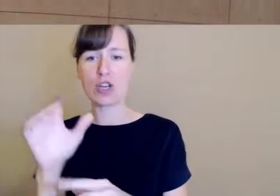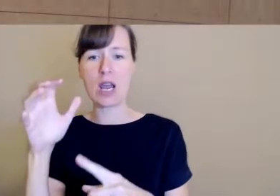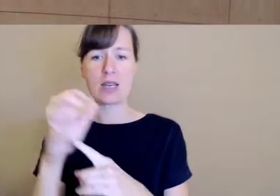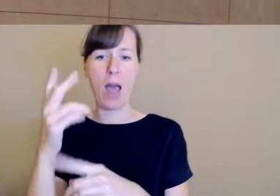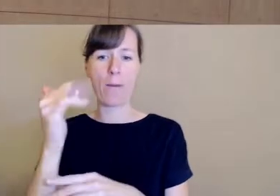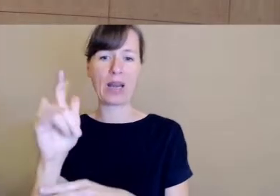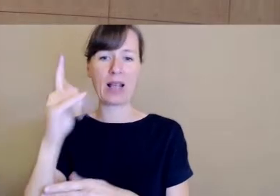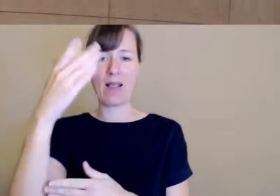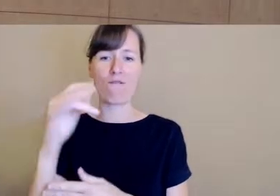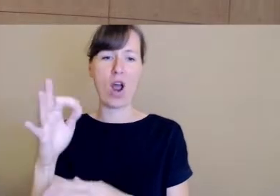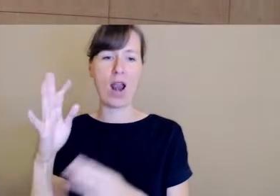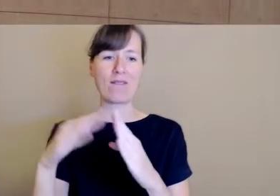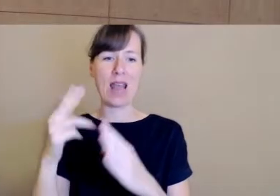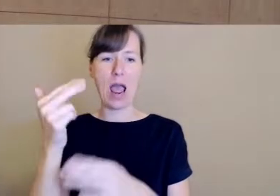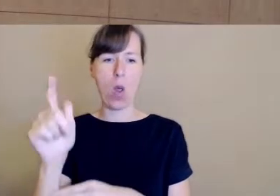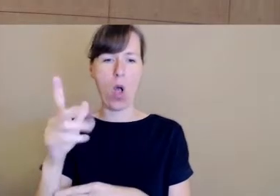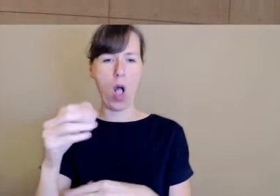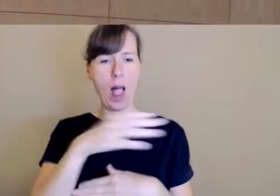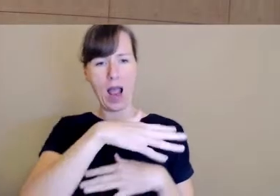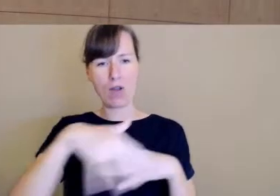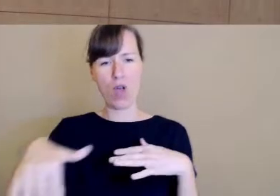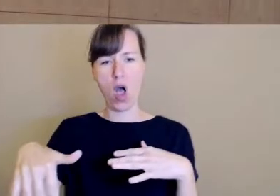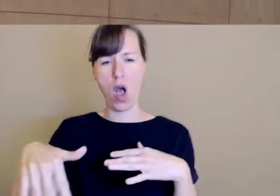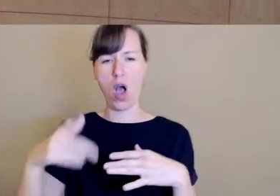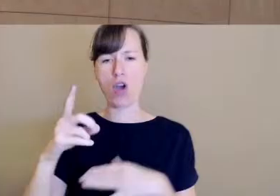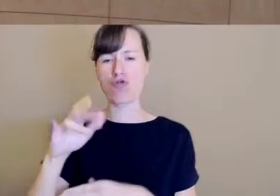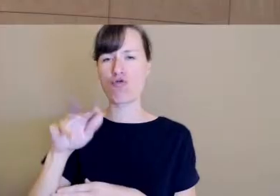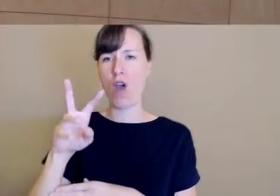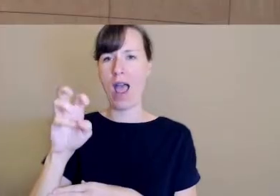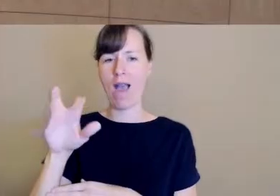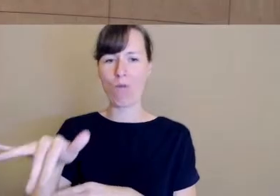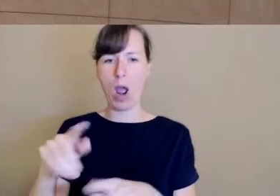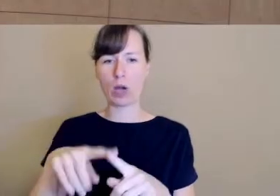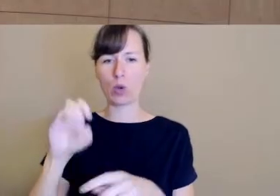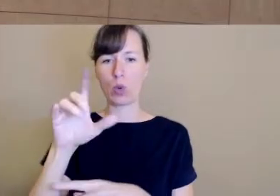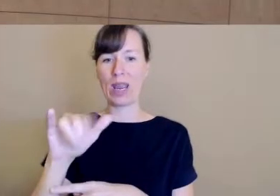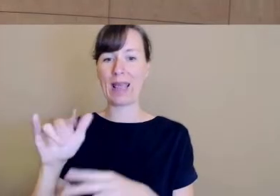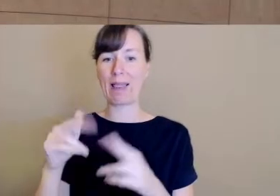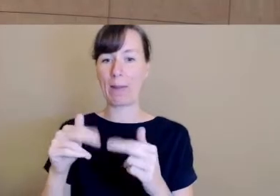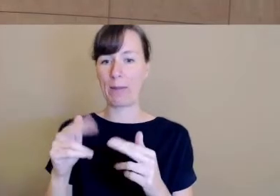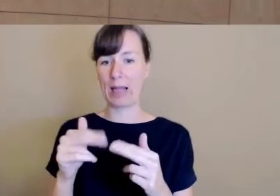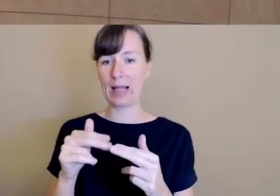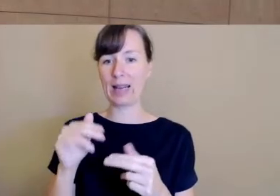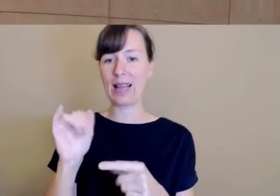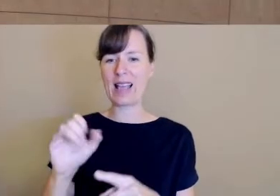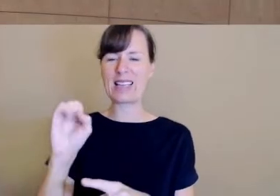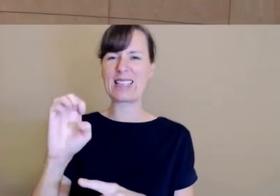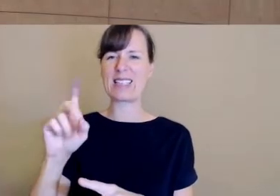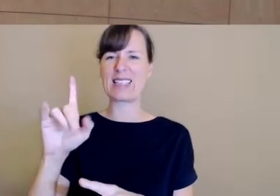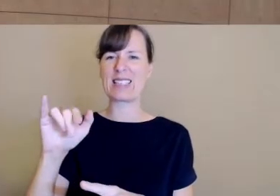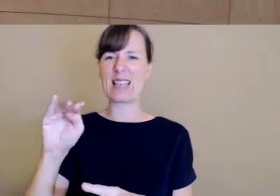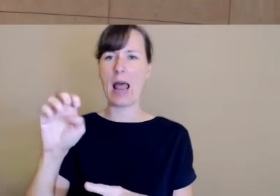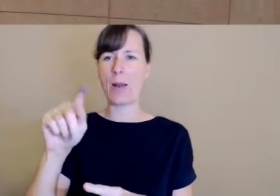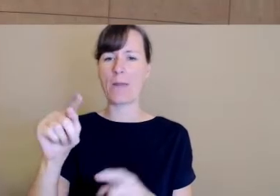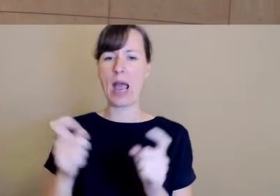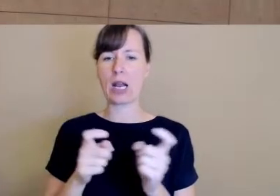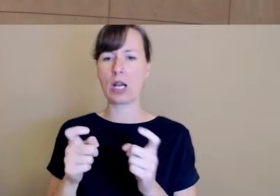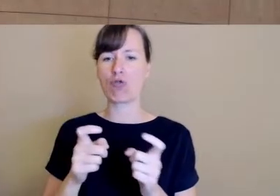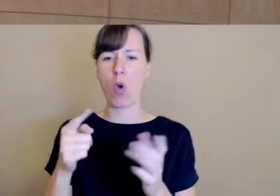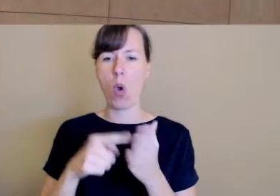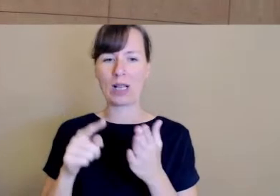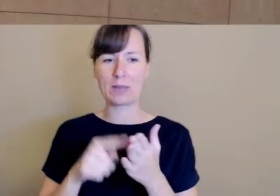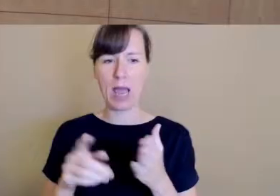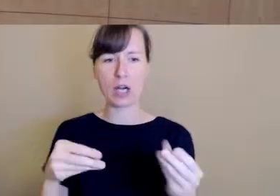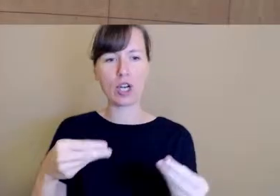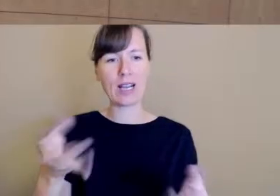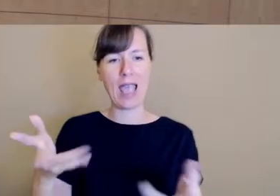building, the sediment control inspector gave permission for the removal of the silt fence, but noted that there were areas that did not meet the requirements